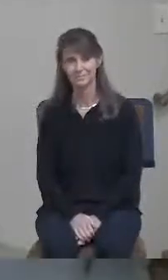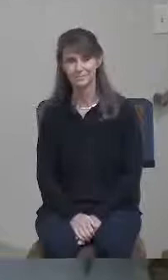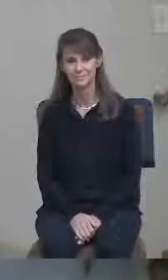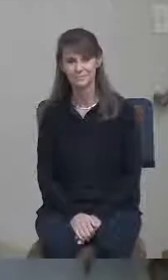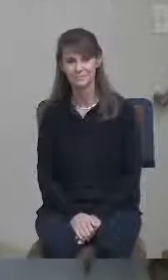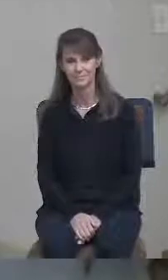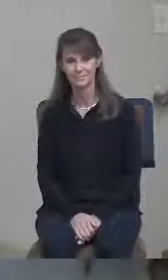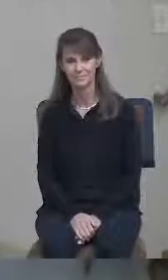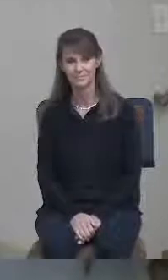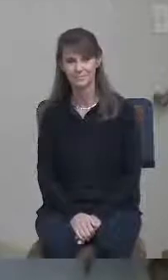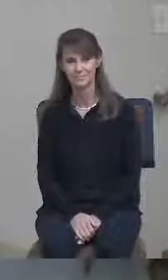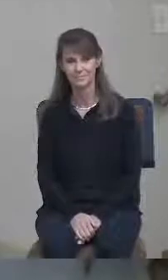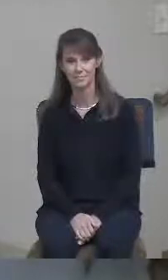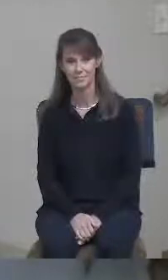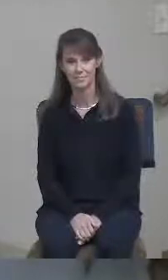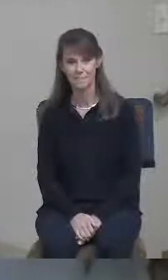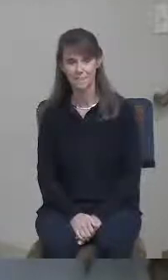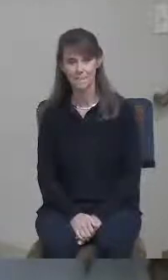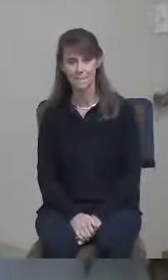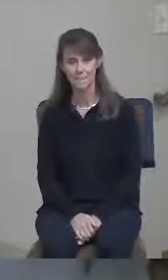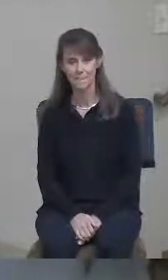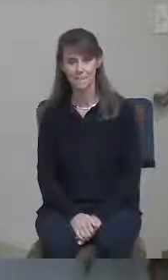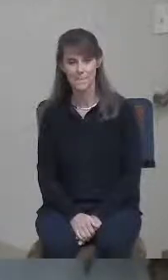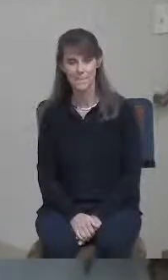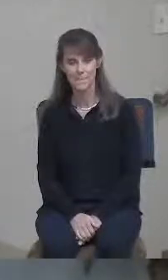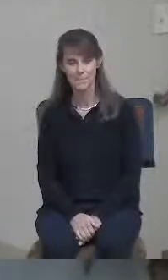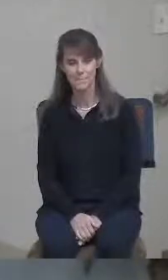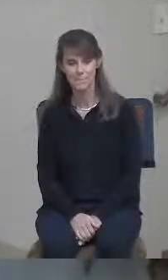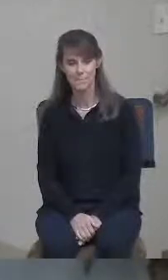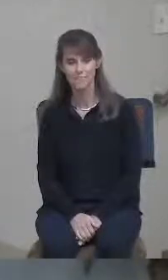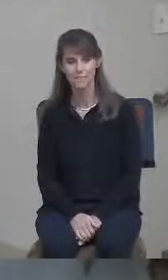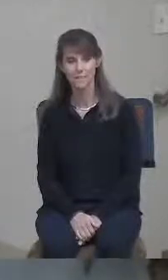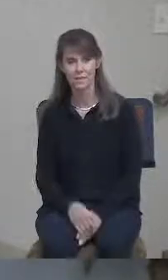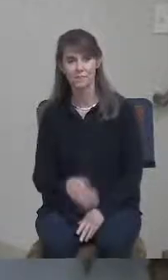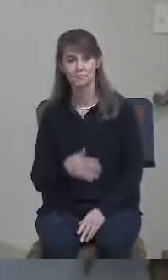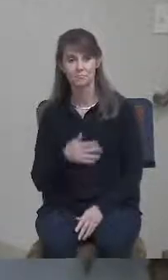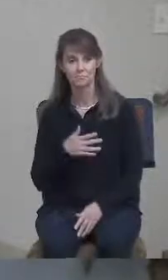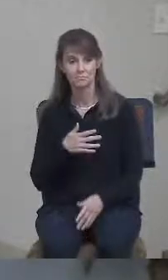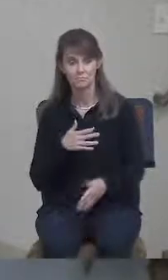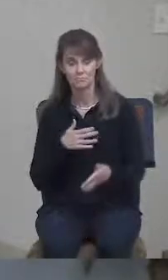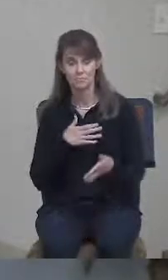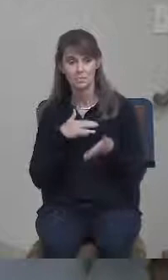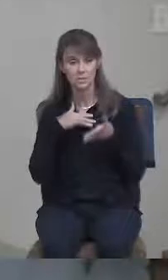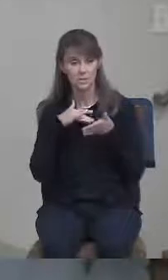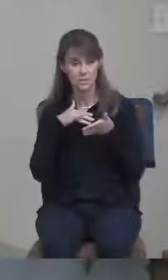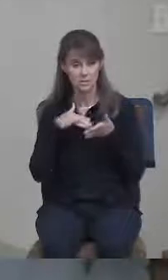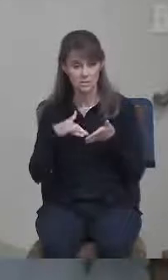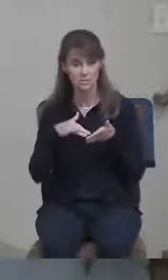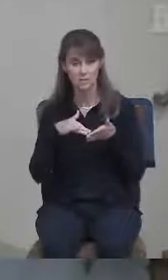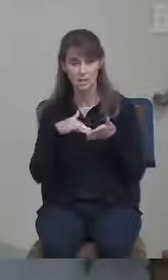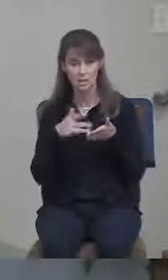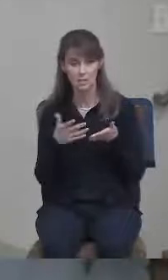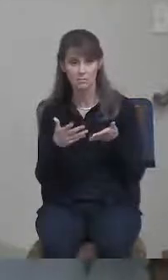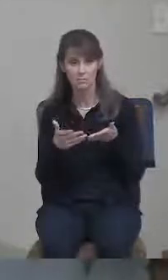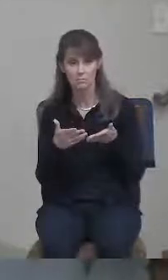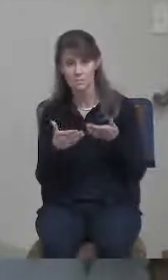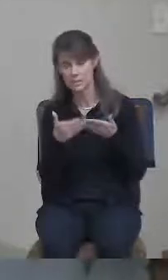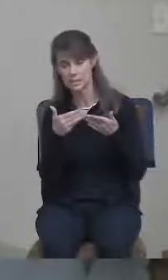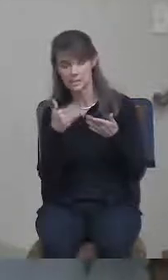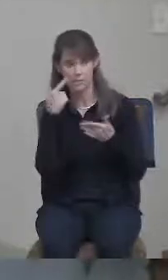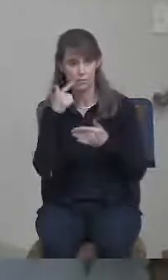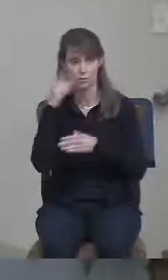material that I've chosen does lend itself more to lecture than it would be a class type